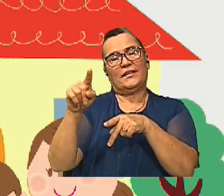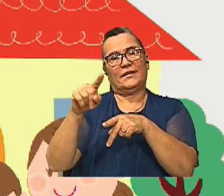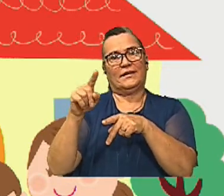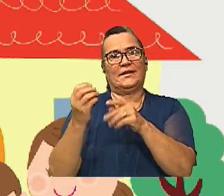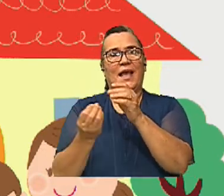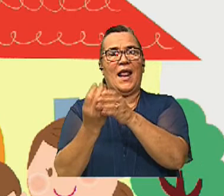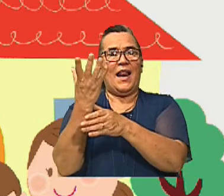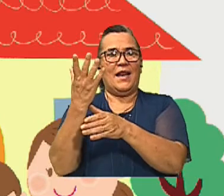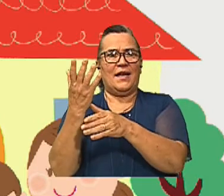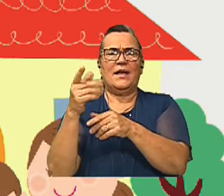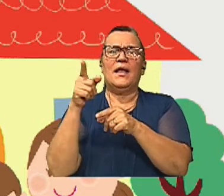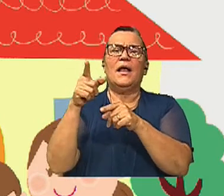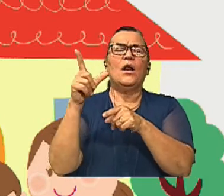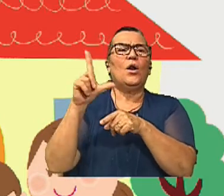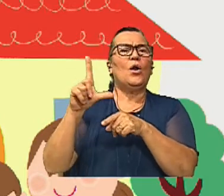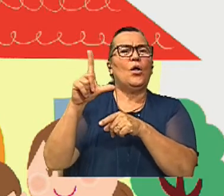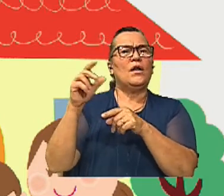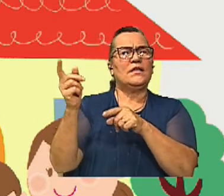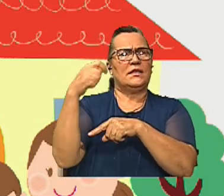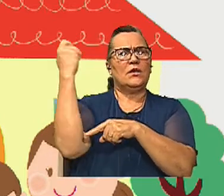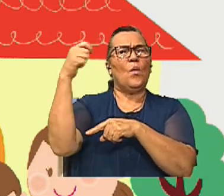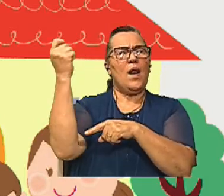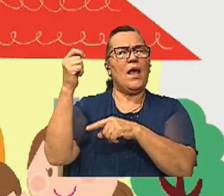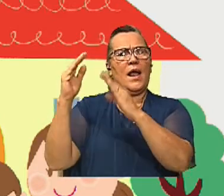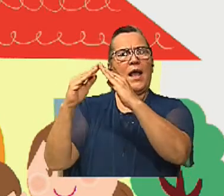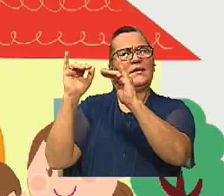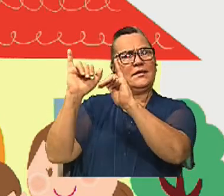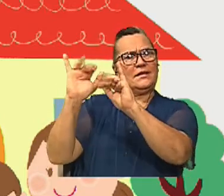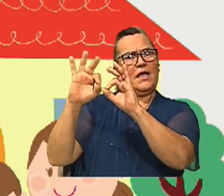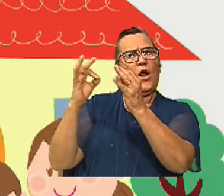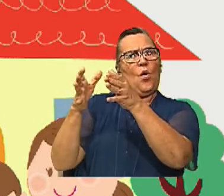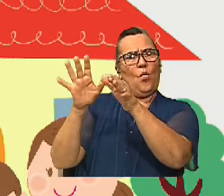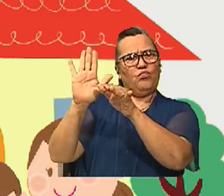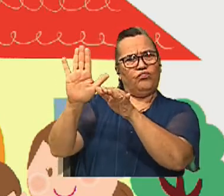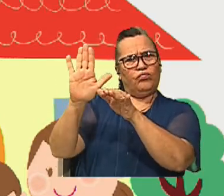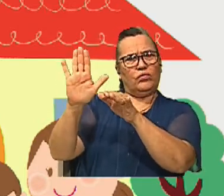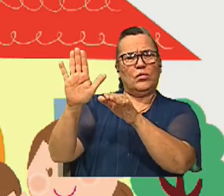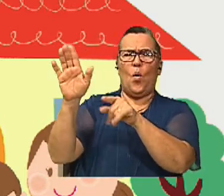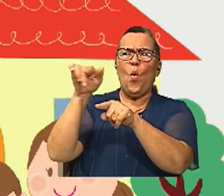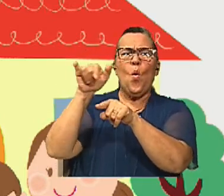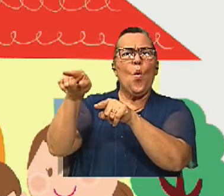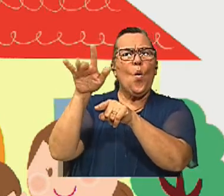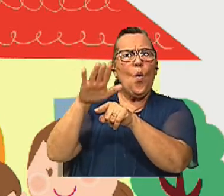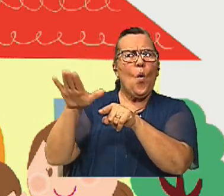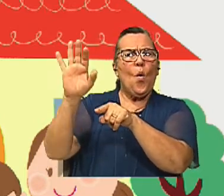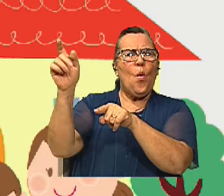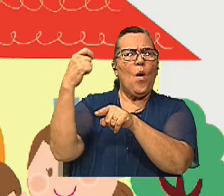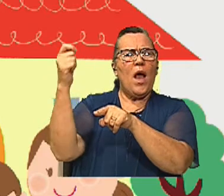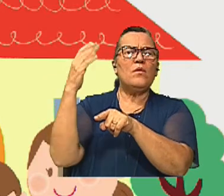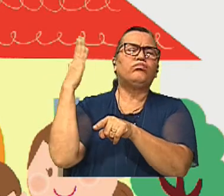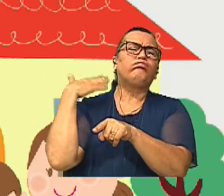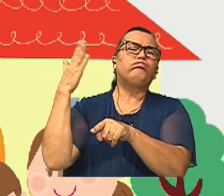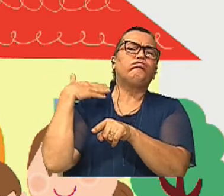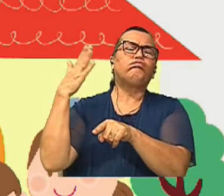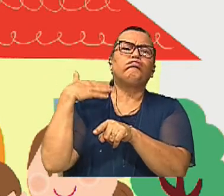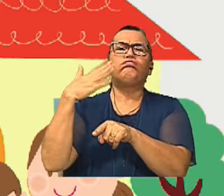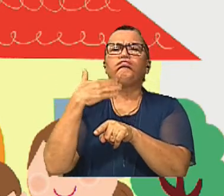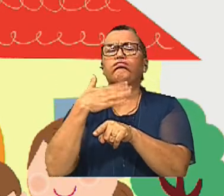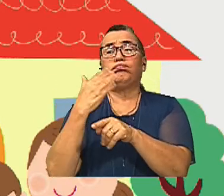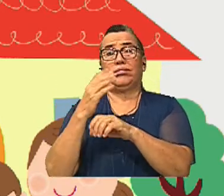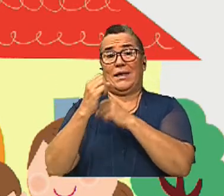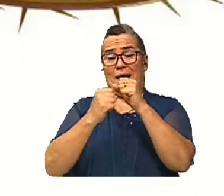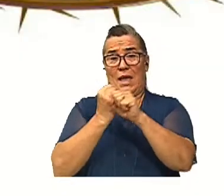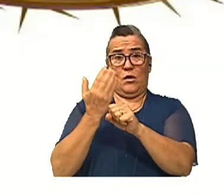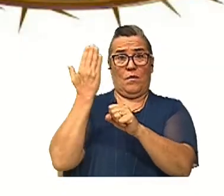lives in Guanacaste with her family. Guanacaste is very hot. Last year,